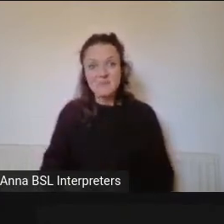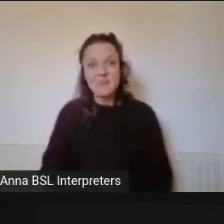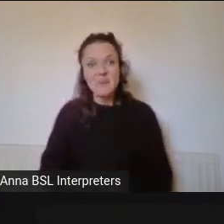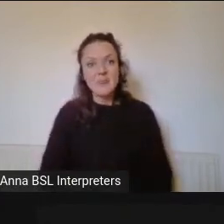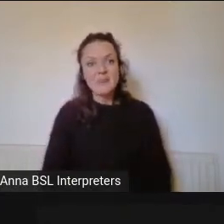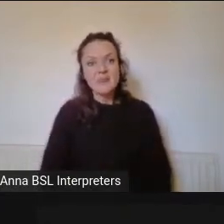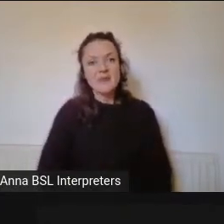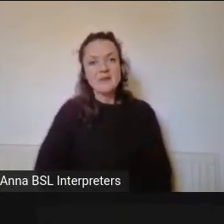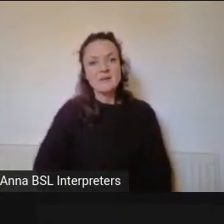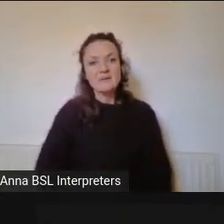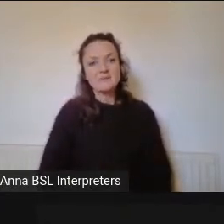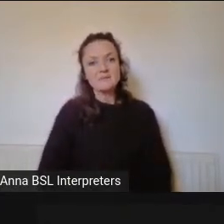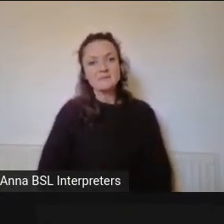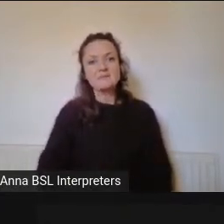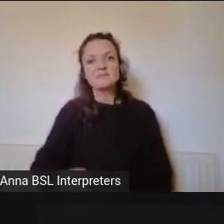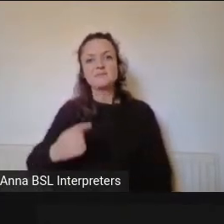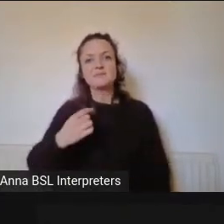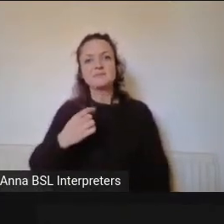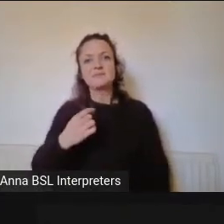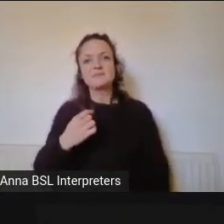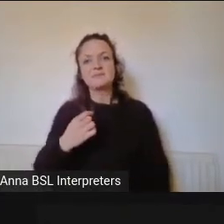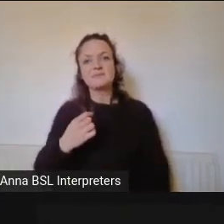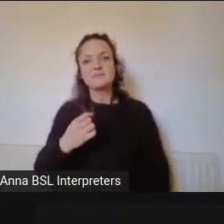Yeah, I think I just wanted to